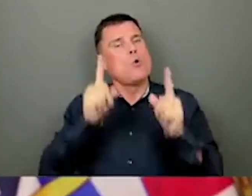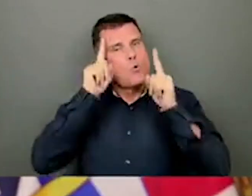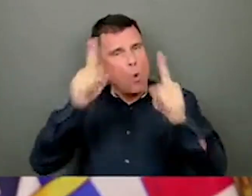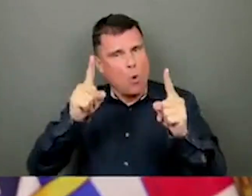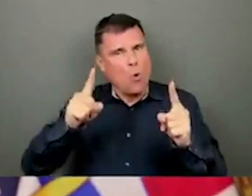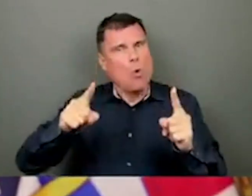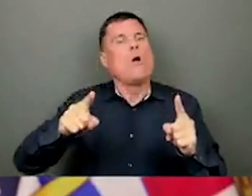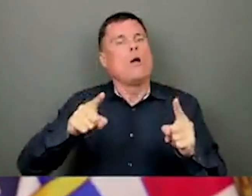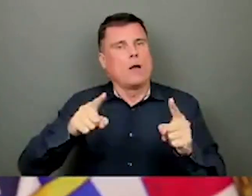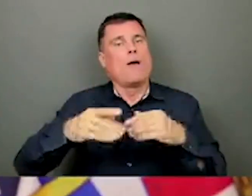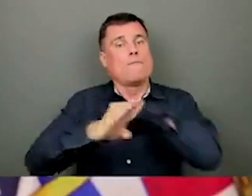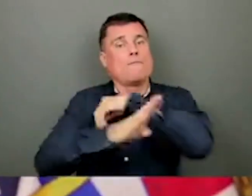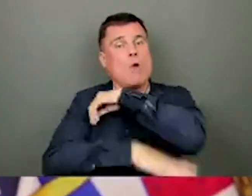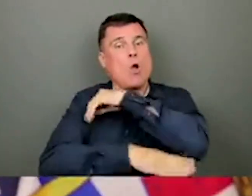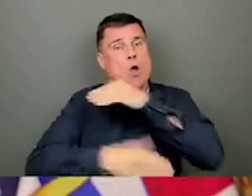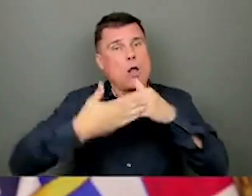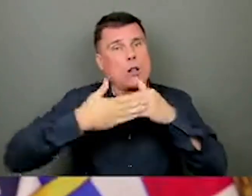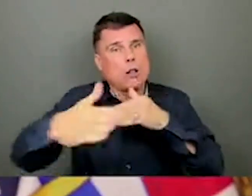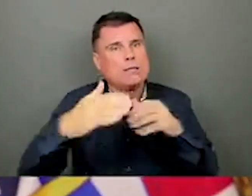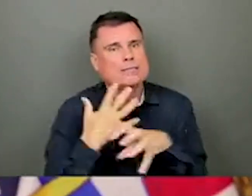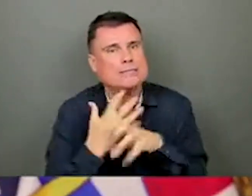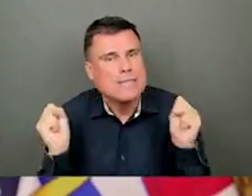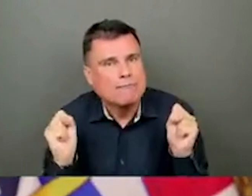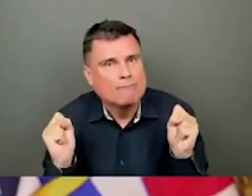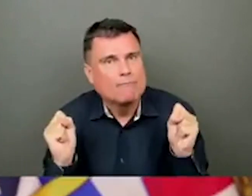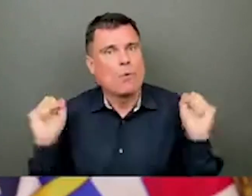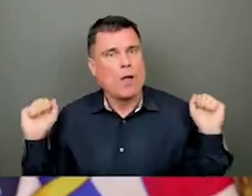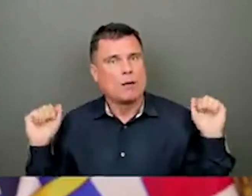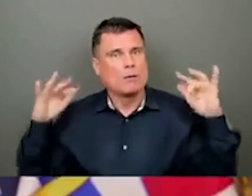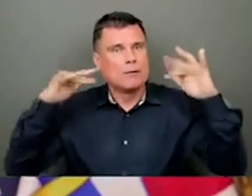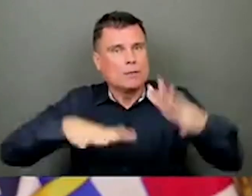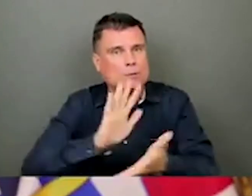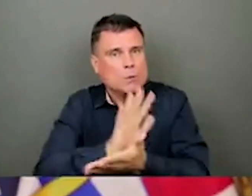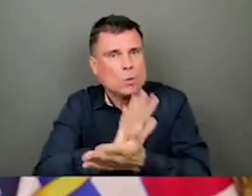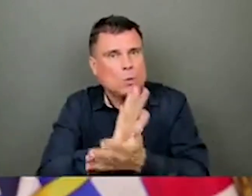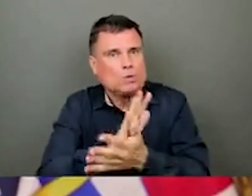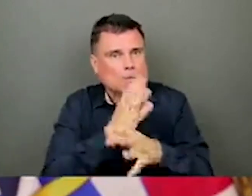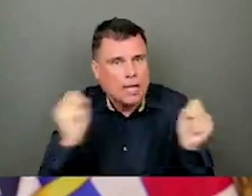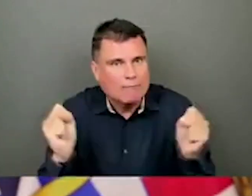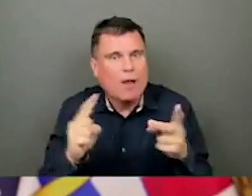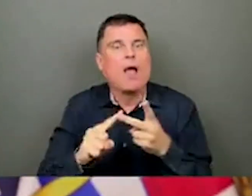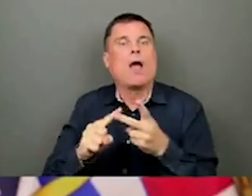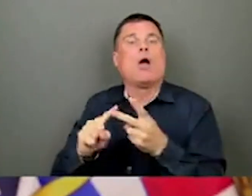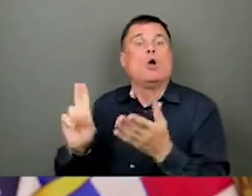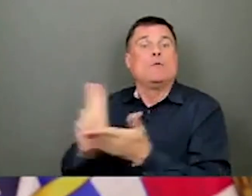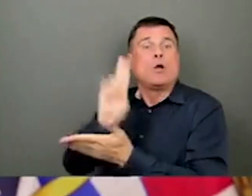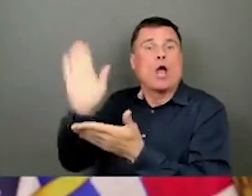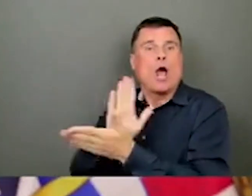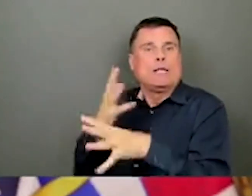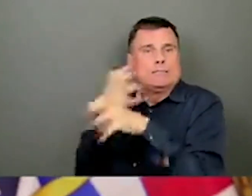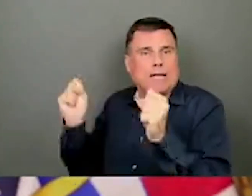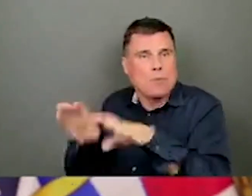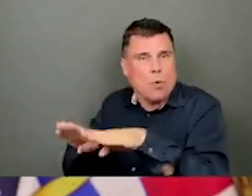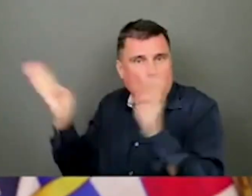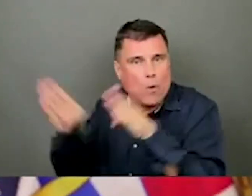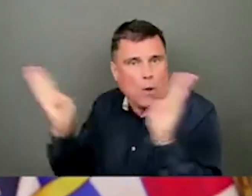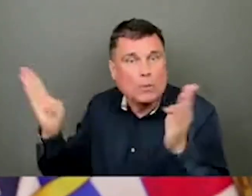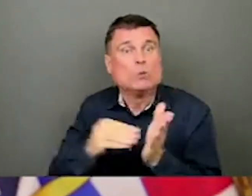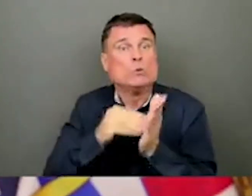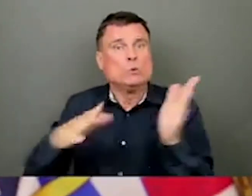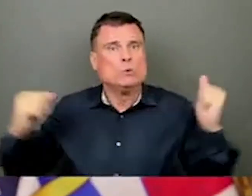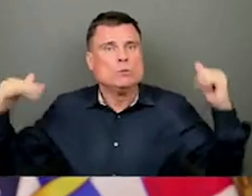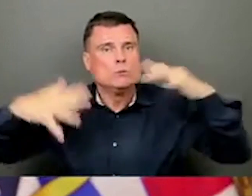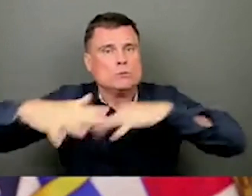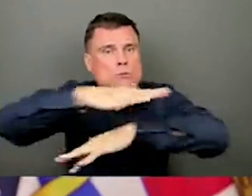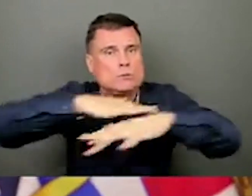safely reopening schools, safely reopening post-secondary education for students, for